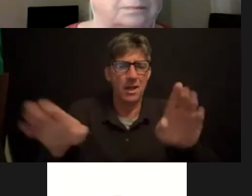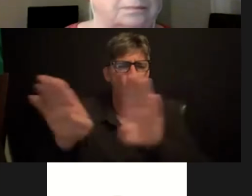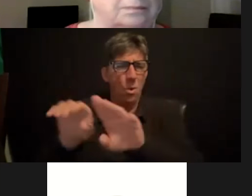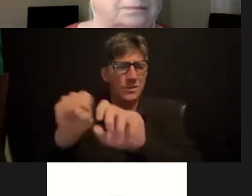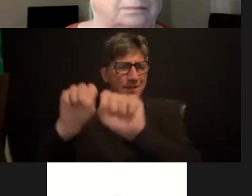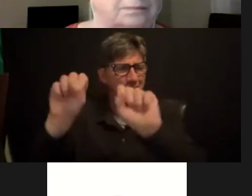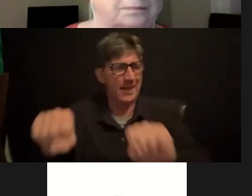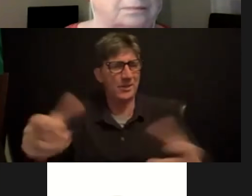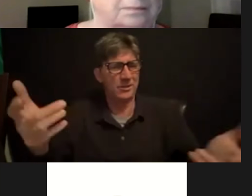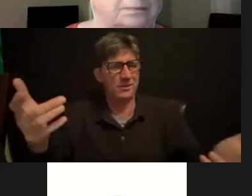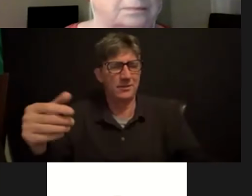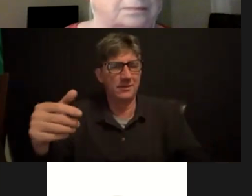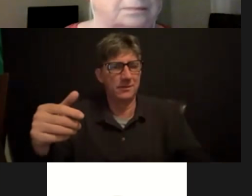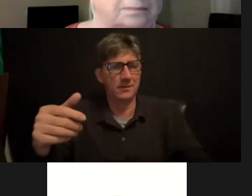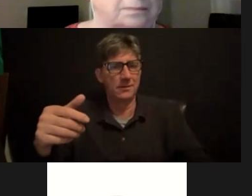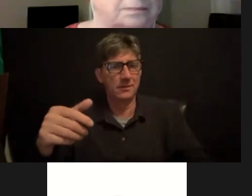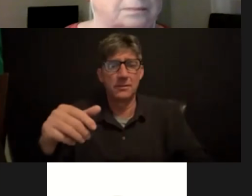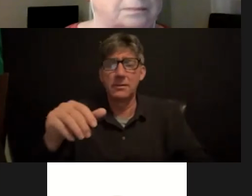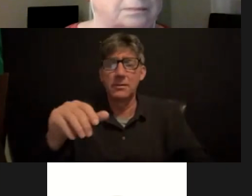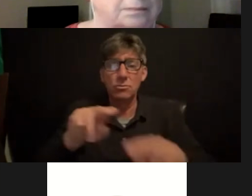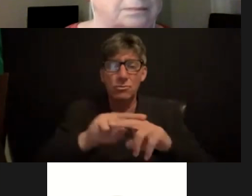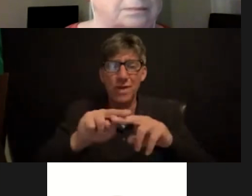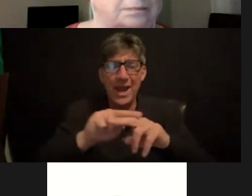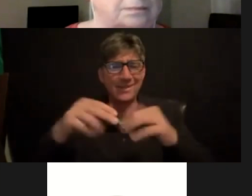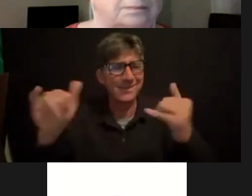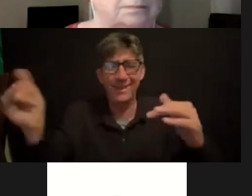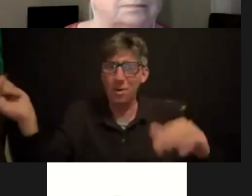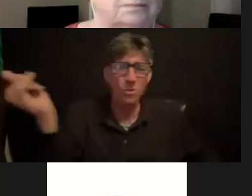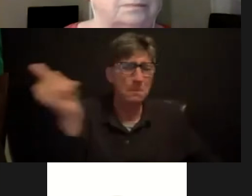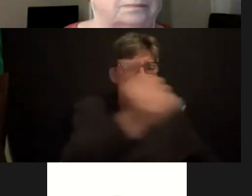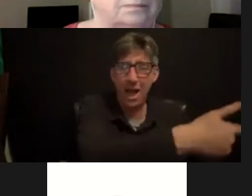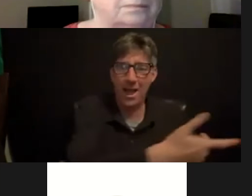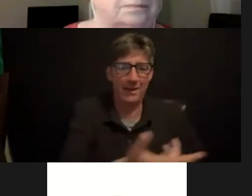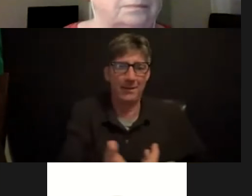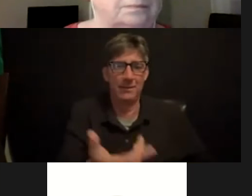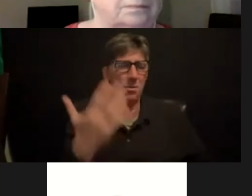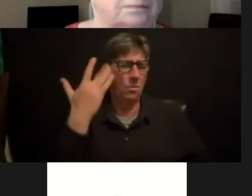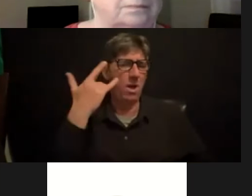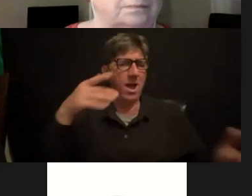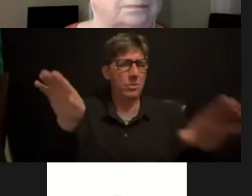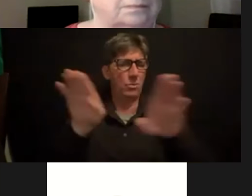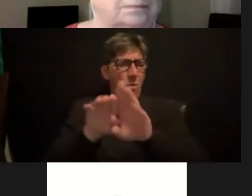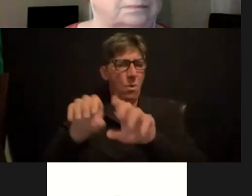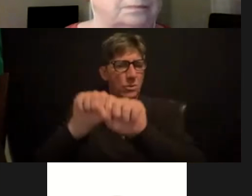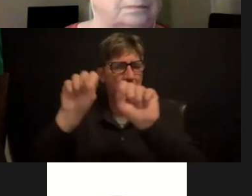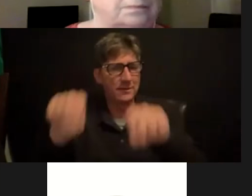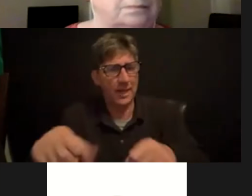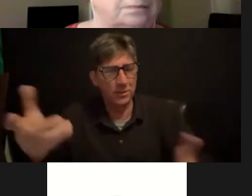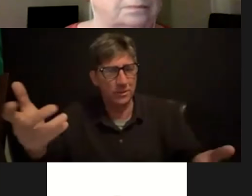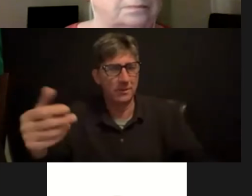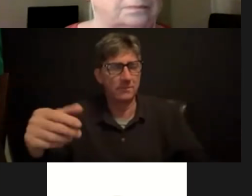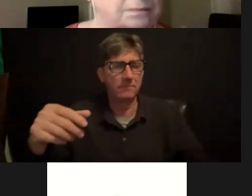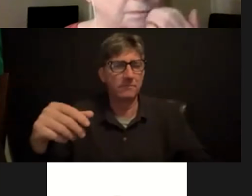when trains still pass by these stations, these closed stations? And I've